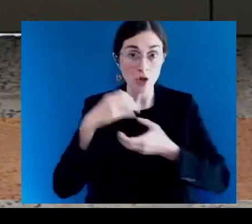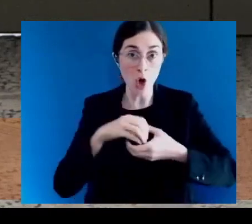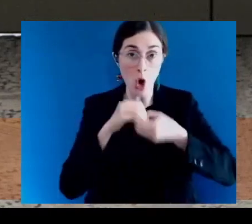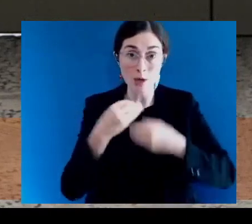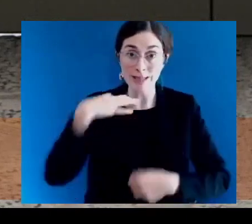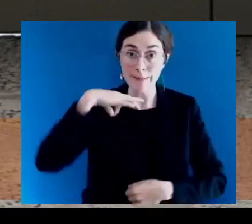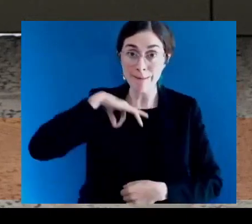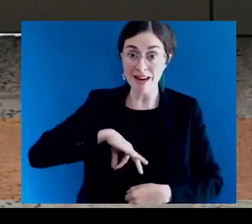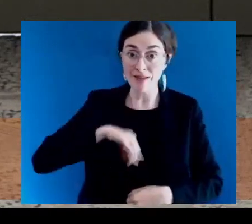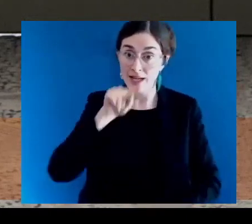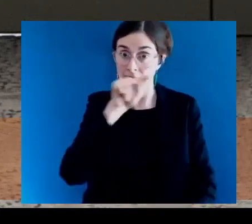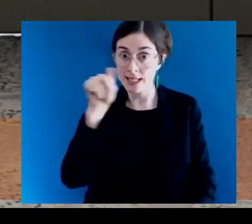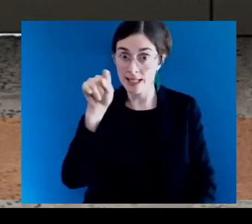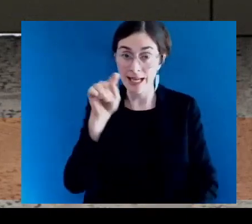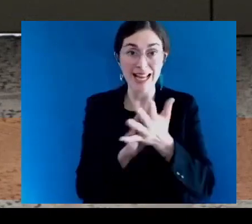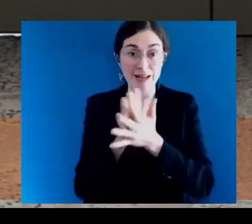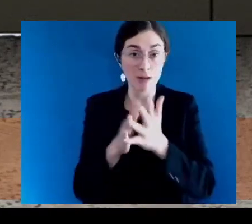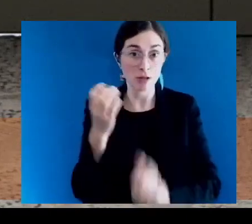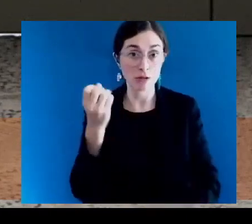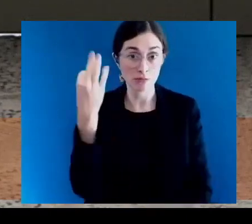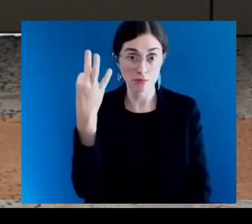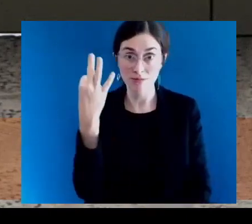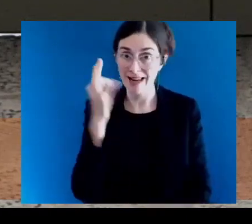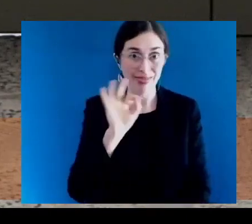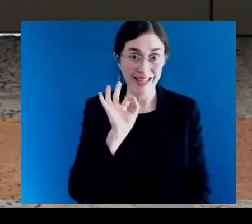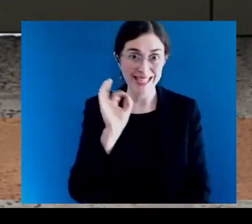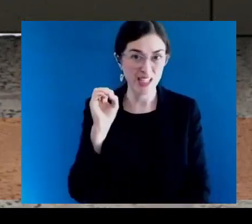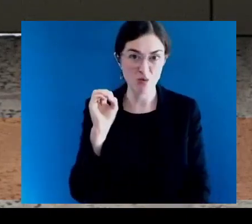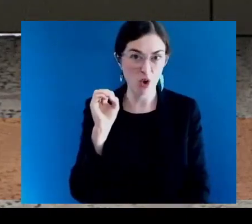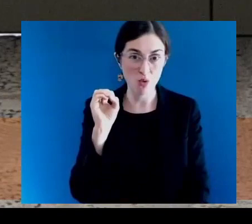indicates no. That's correct, zero.